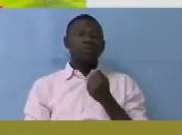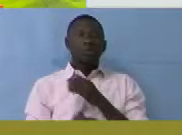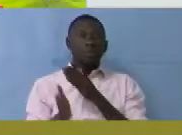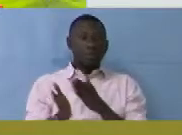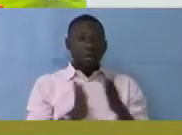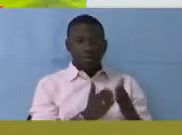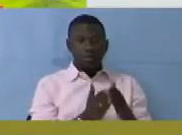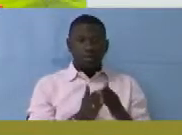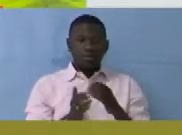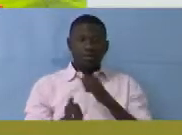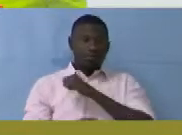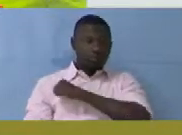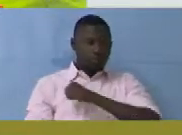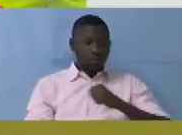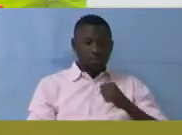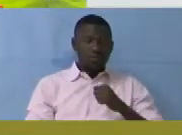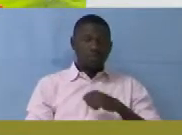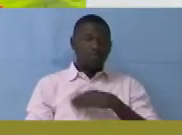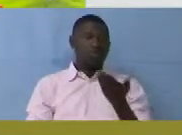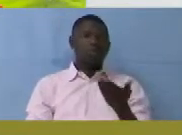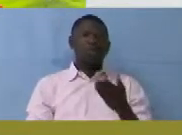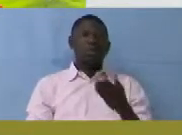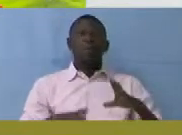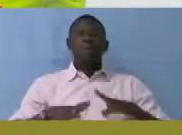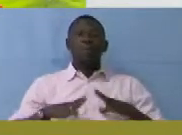coup d'etat was prepared in Senegal.